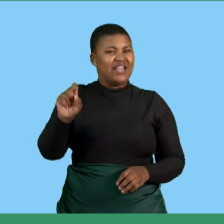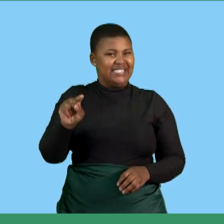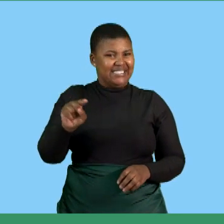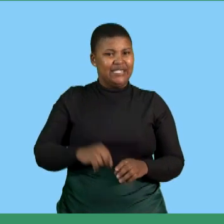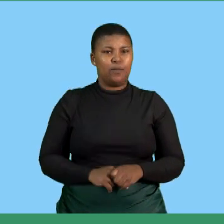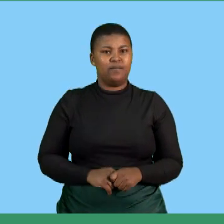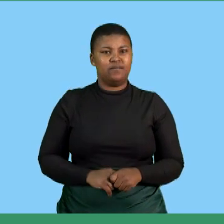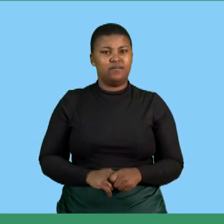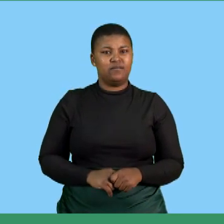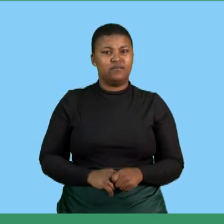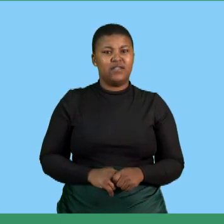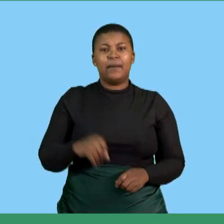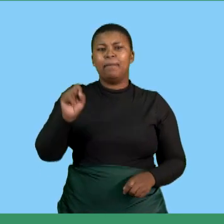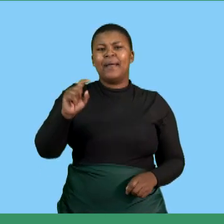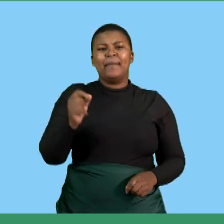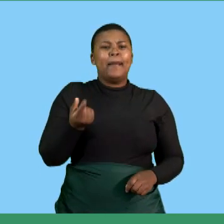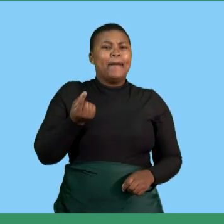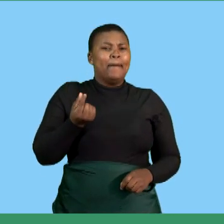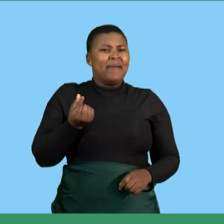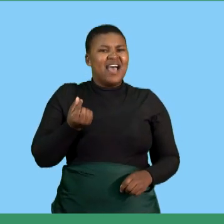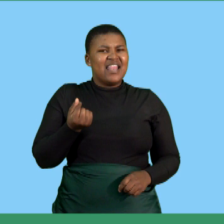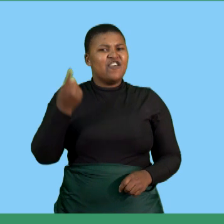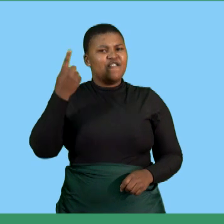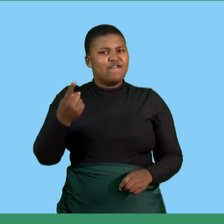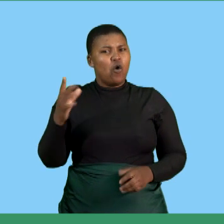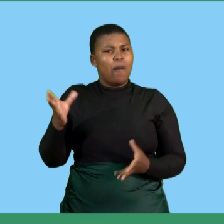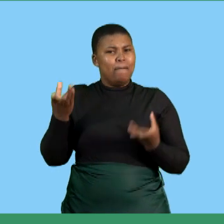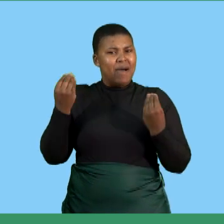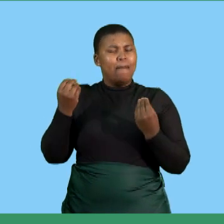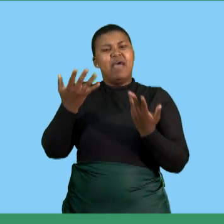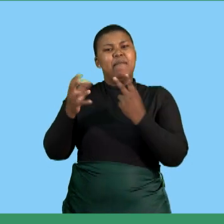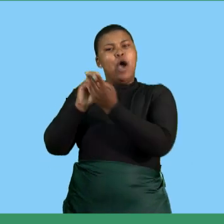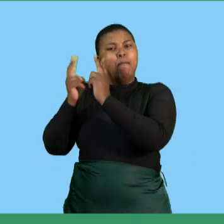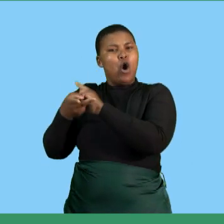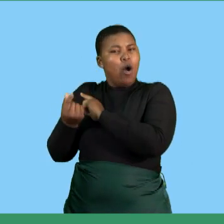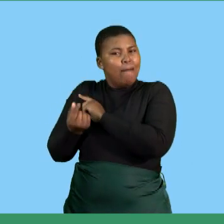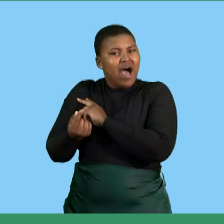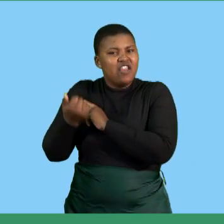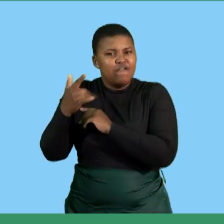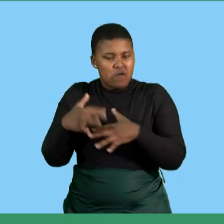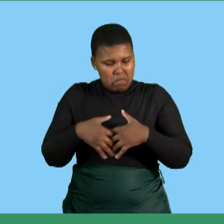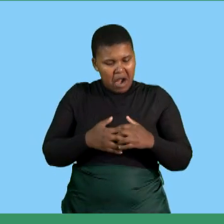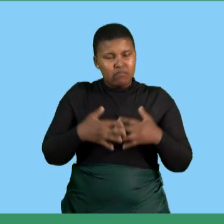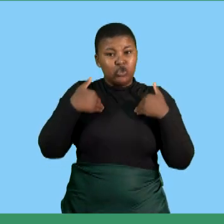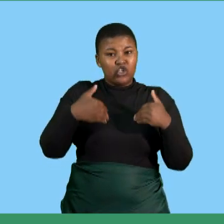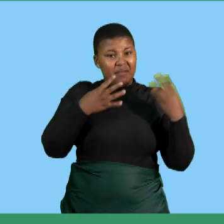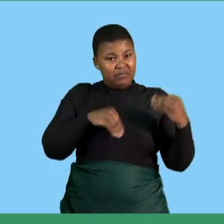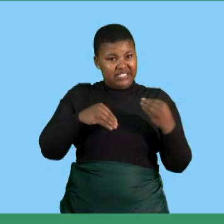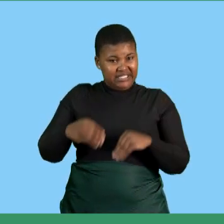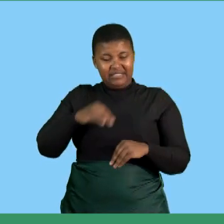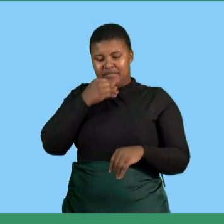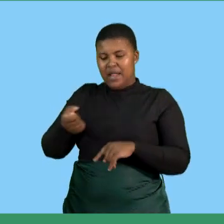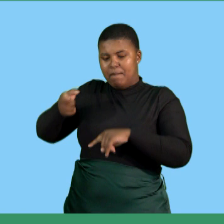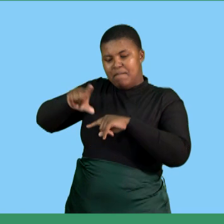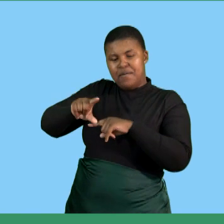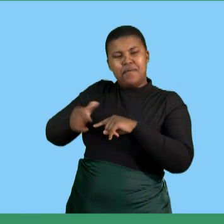rates, of course, being the cost of capital for your business. If you have a loan or you borrowed money, then interest rate